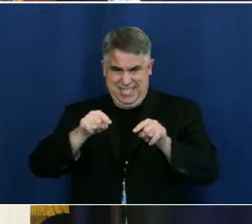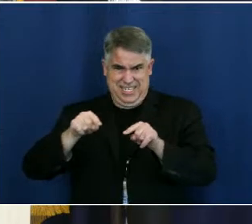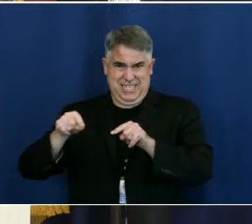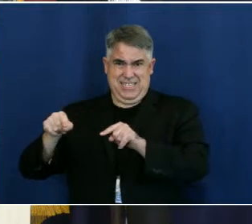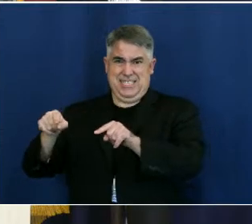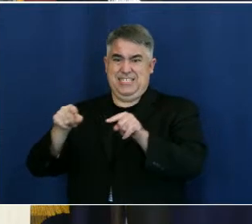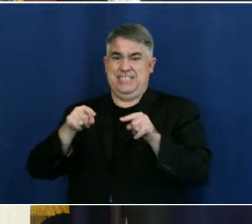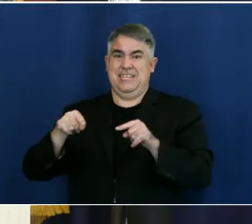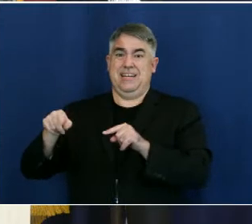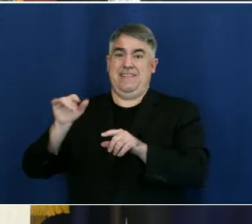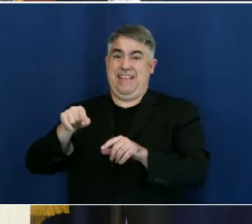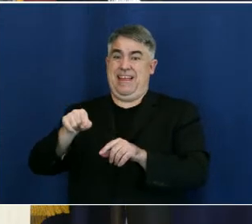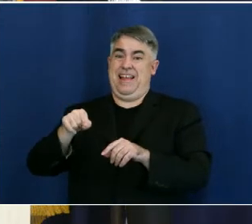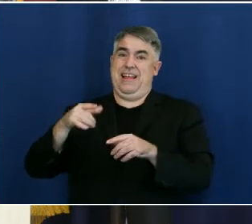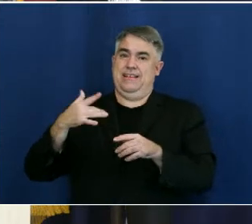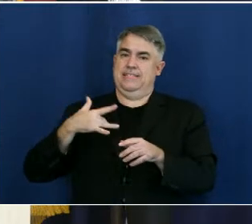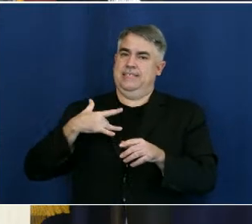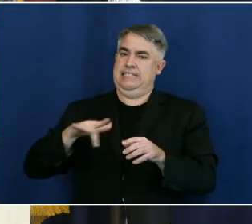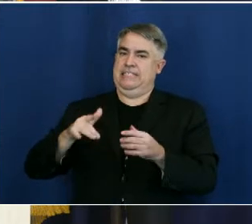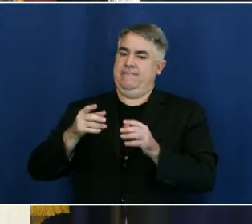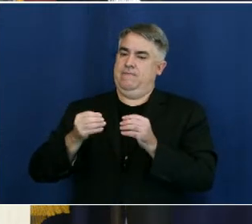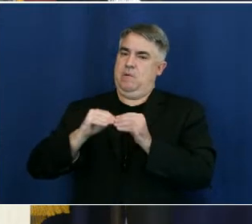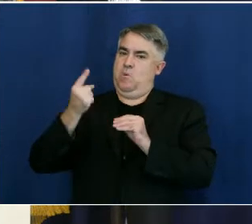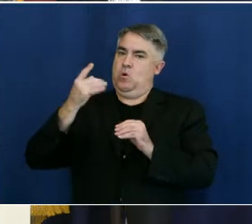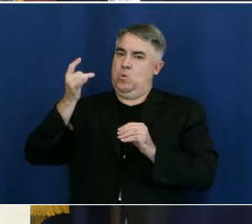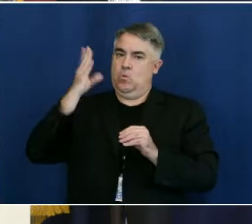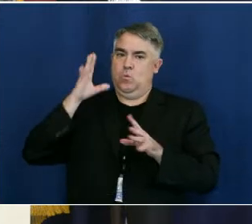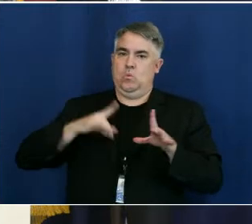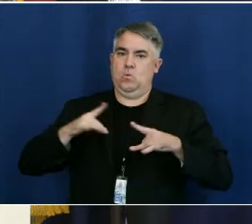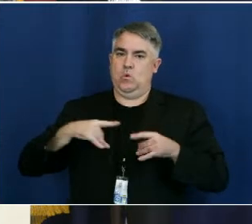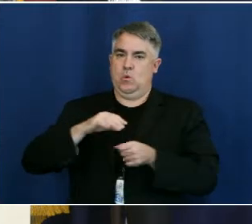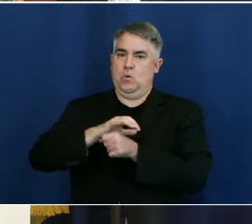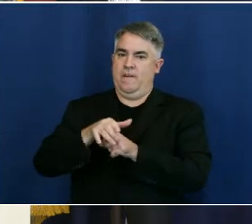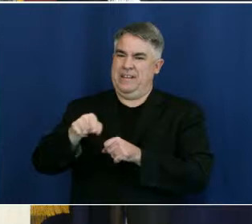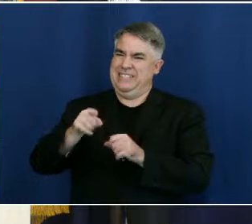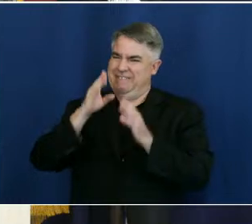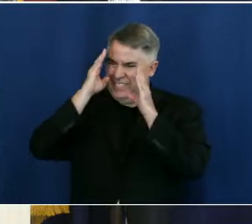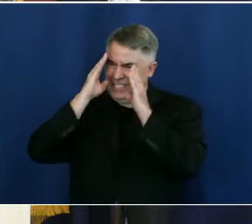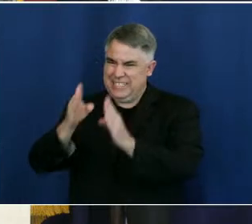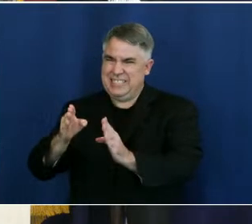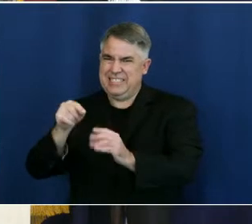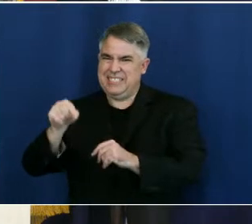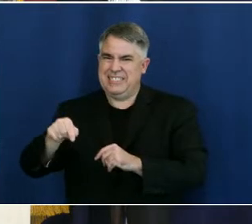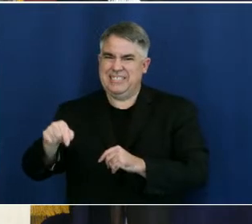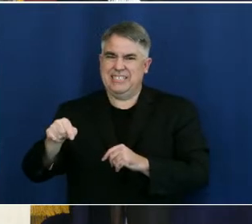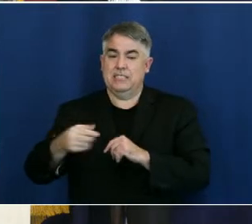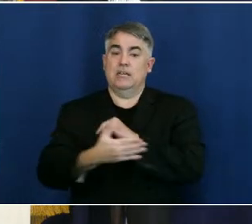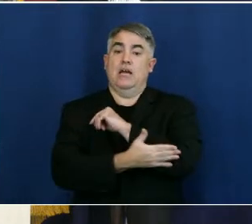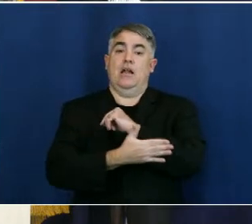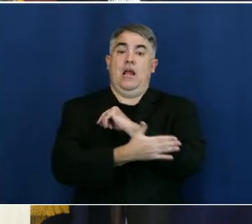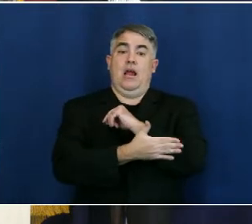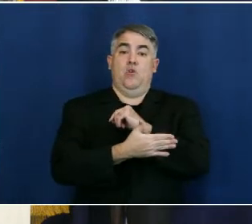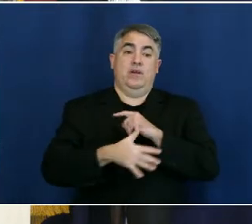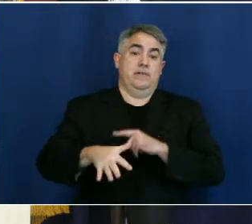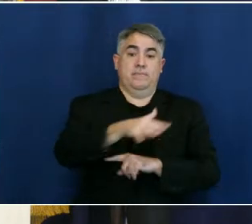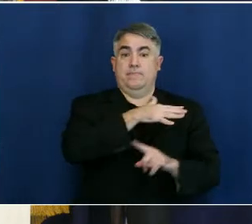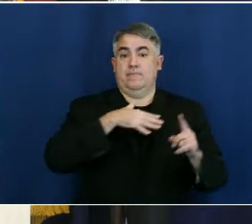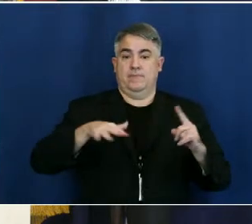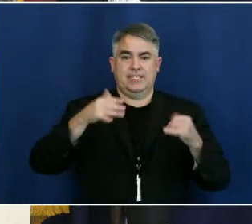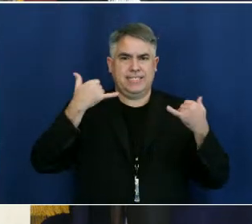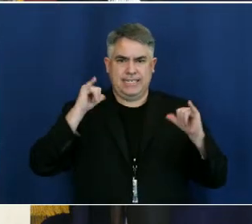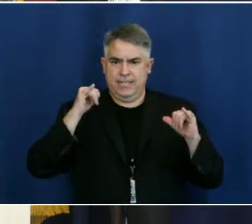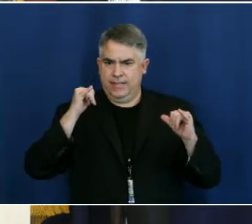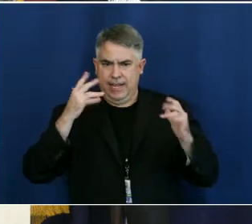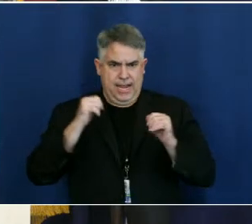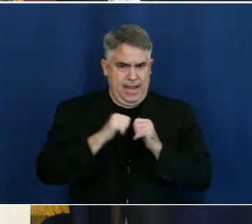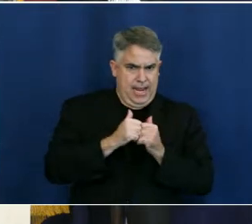most vulnerable and impacted by this virus. The county is going to continue to do its work with a health equity lens because